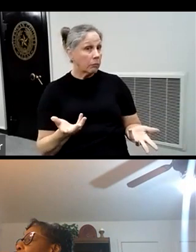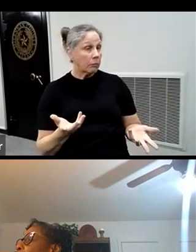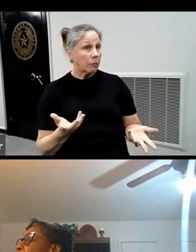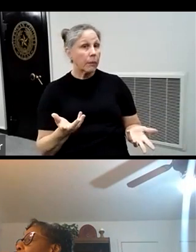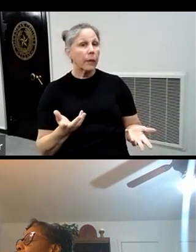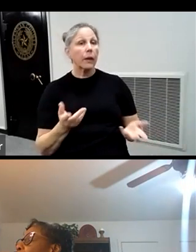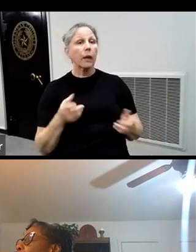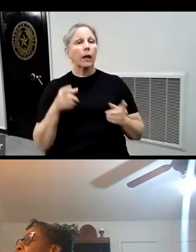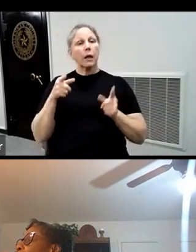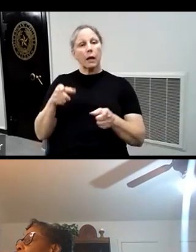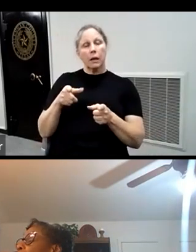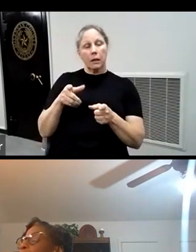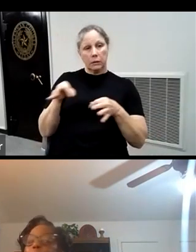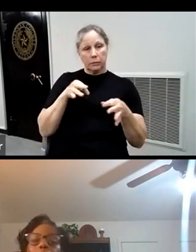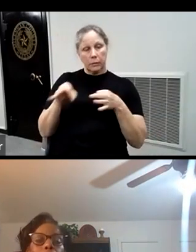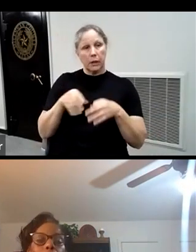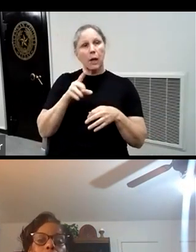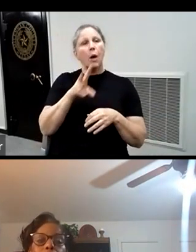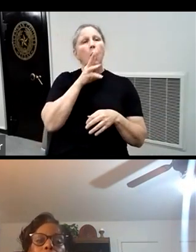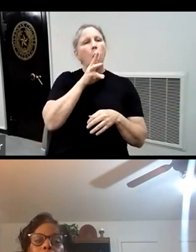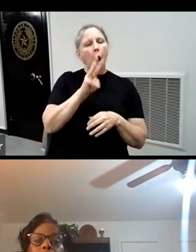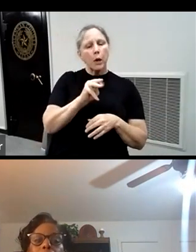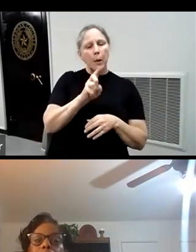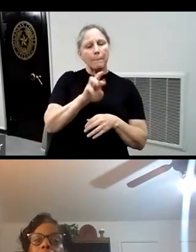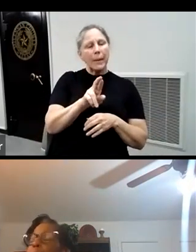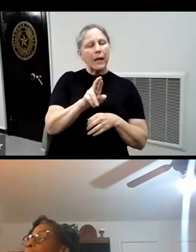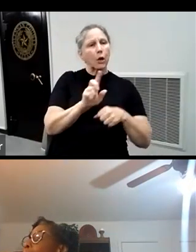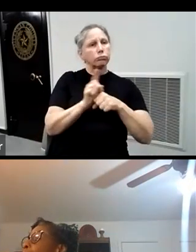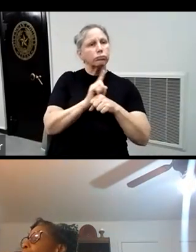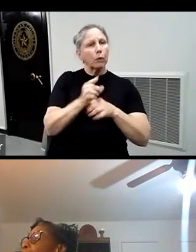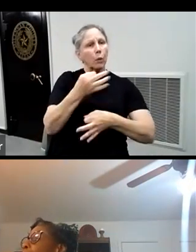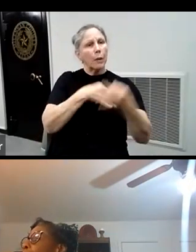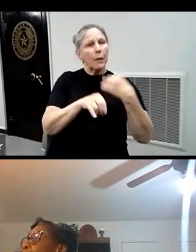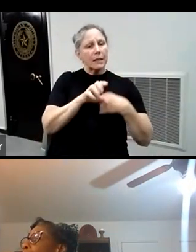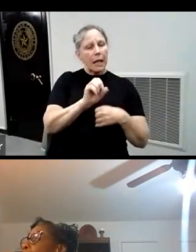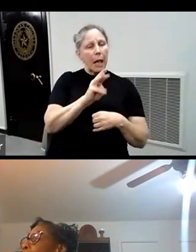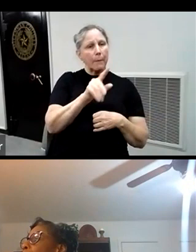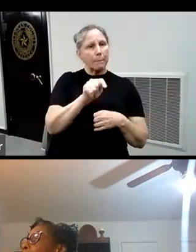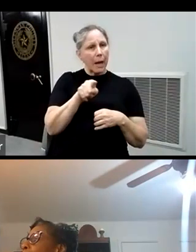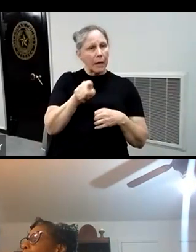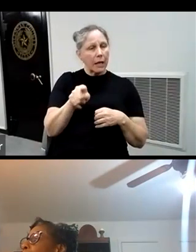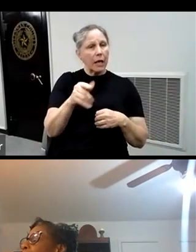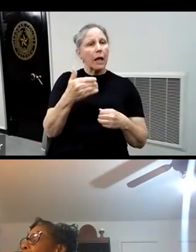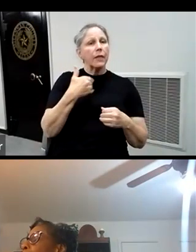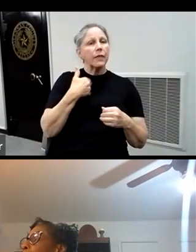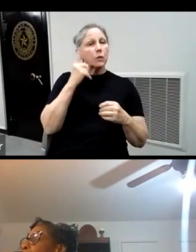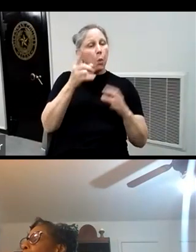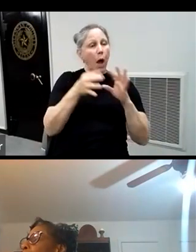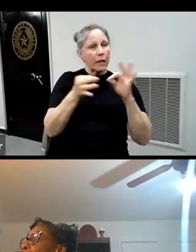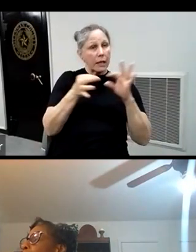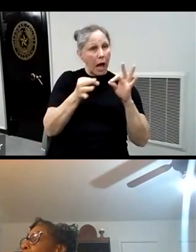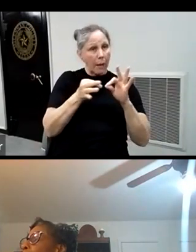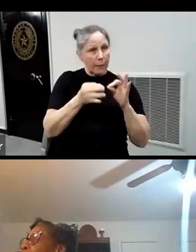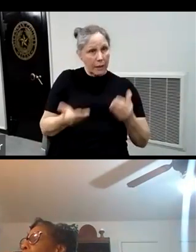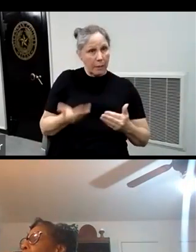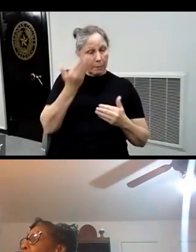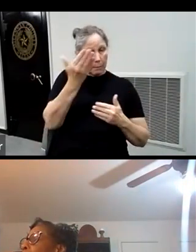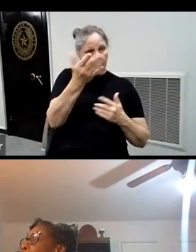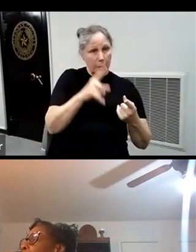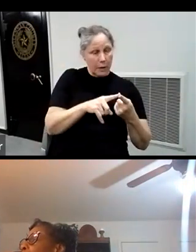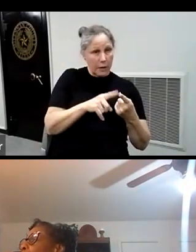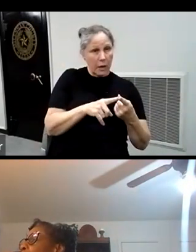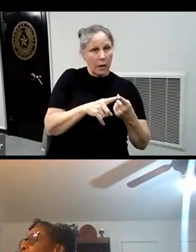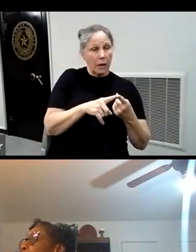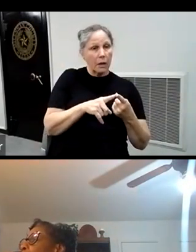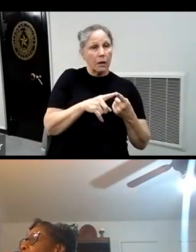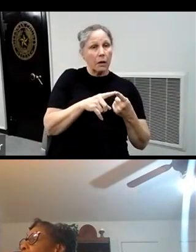This is on the water meter replacement project in Elmont. There's a public comment period going on right now. Once that's done,